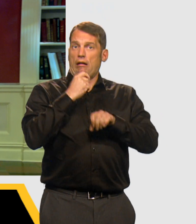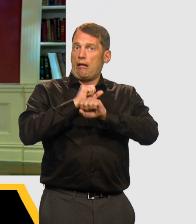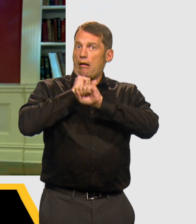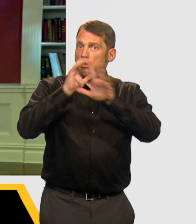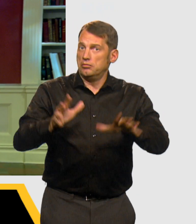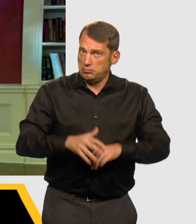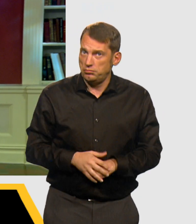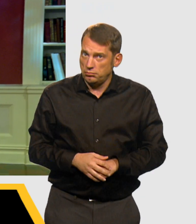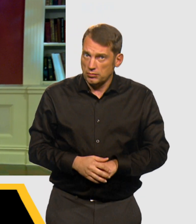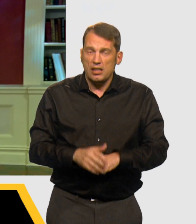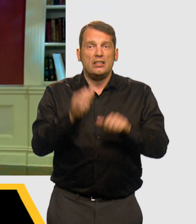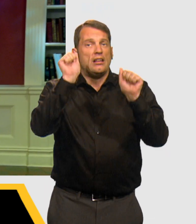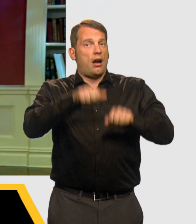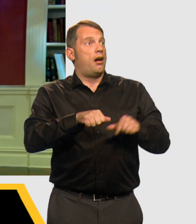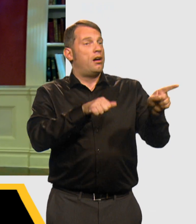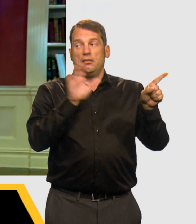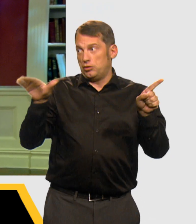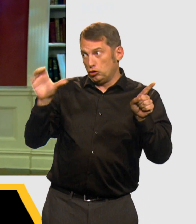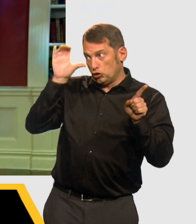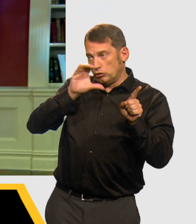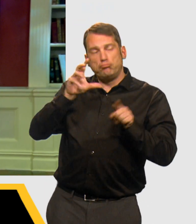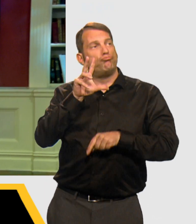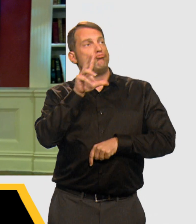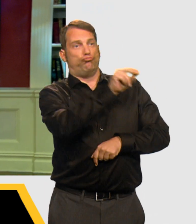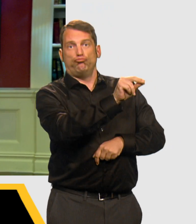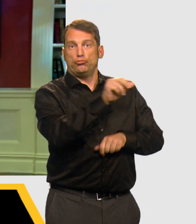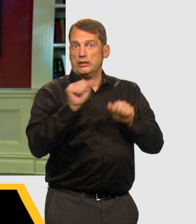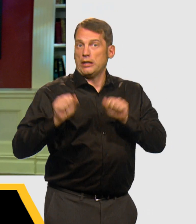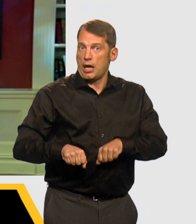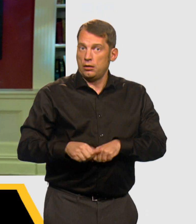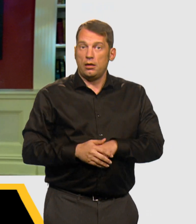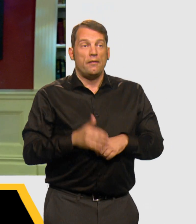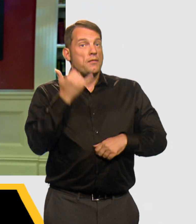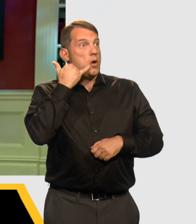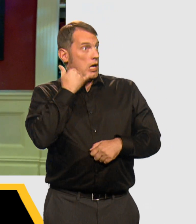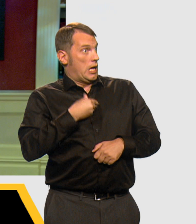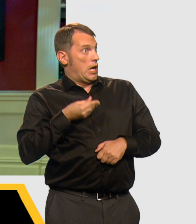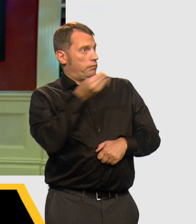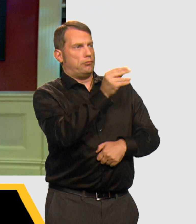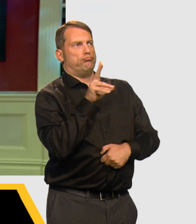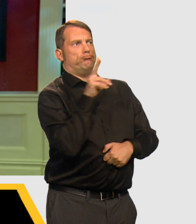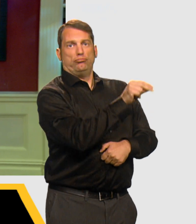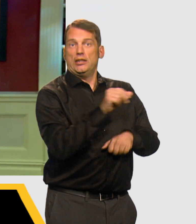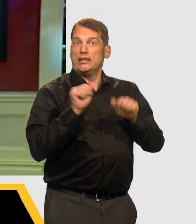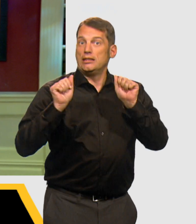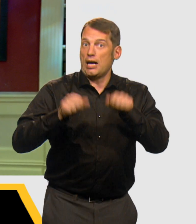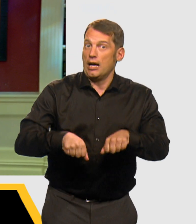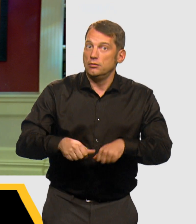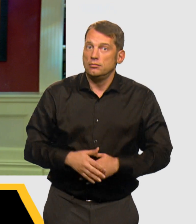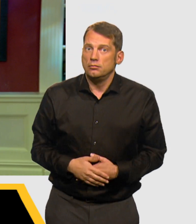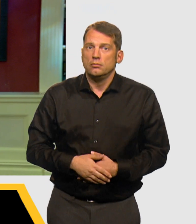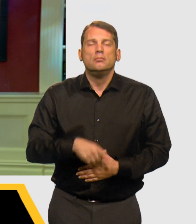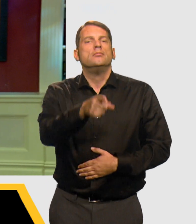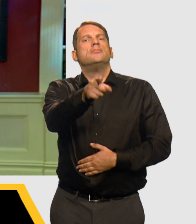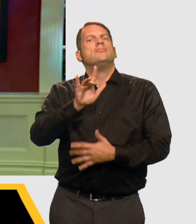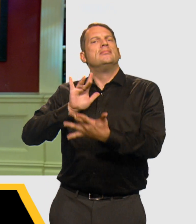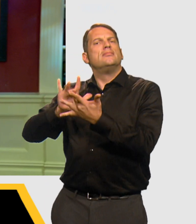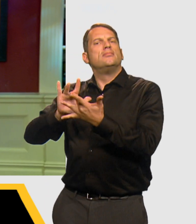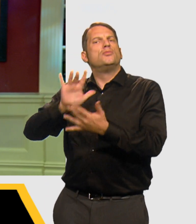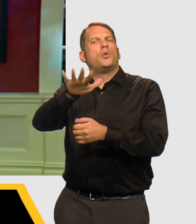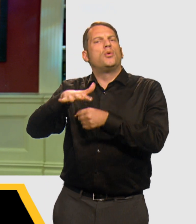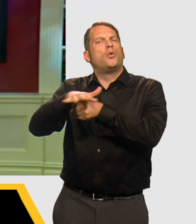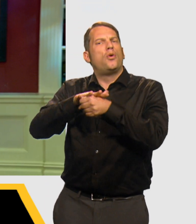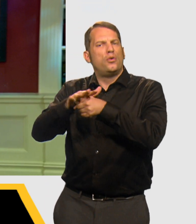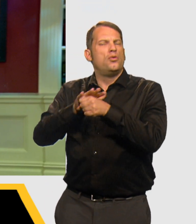remain silent, and you do not have to agree to a search or hand over your cell phone. Please reach out to your local